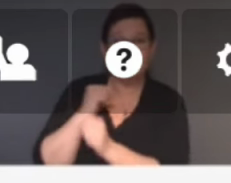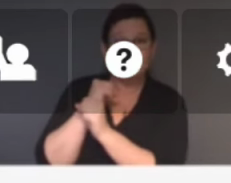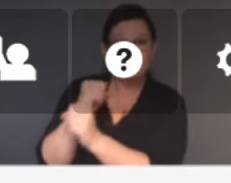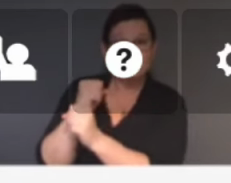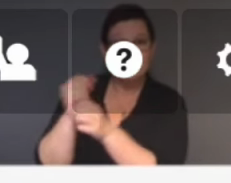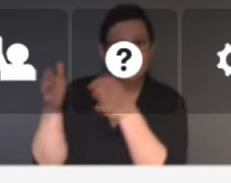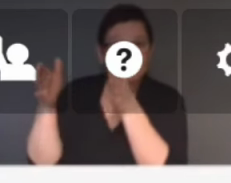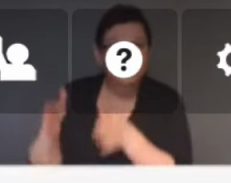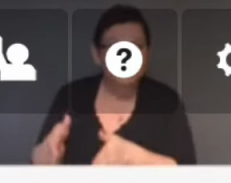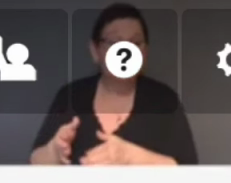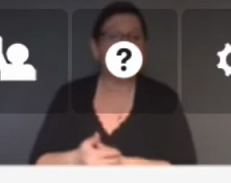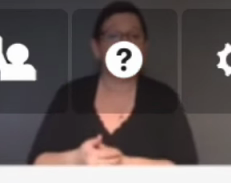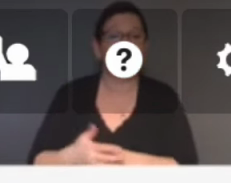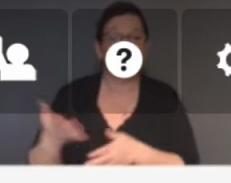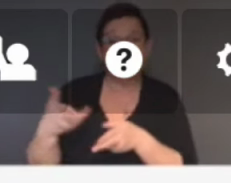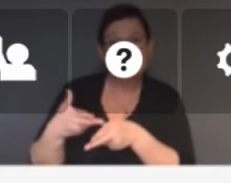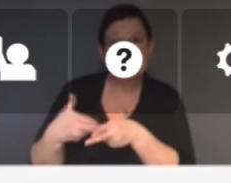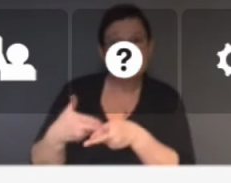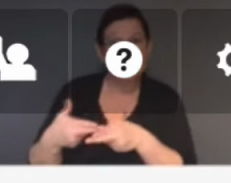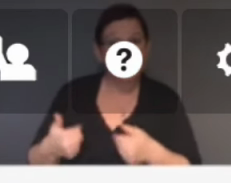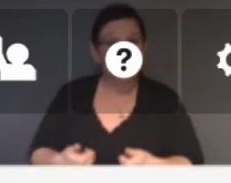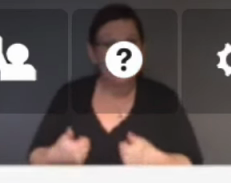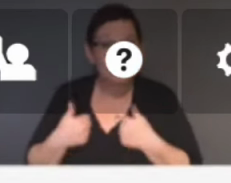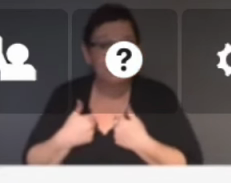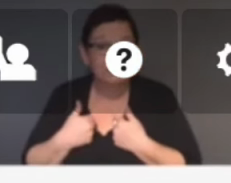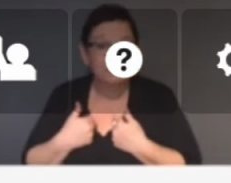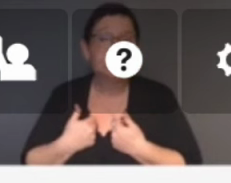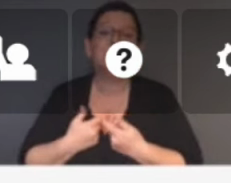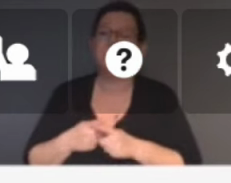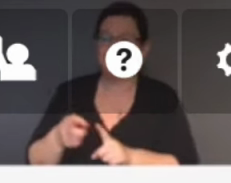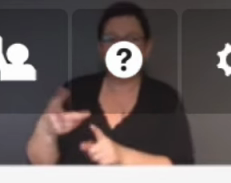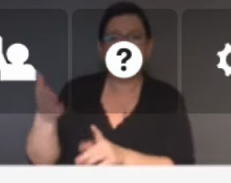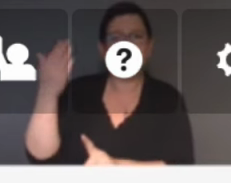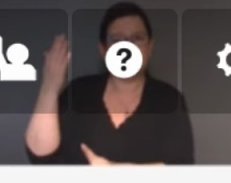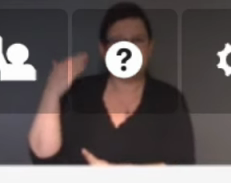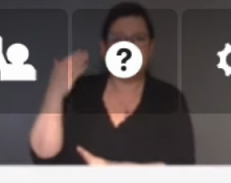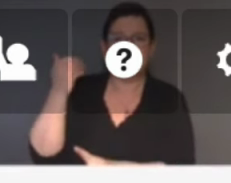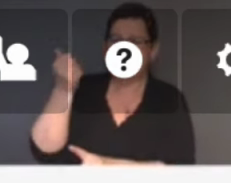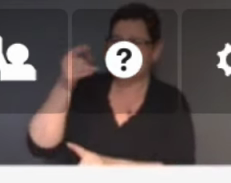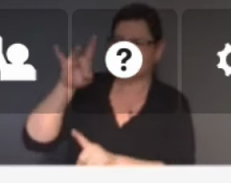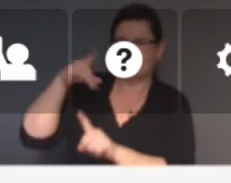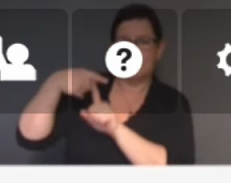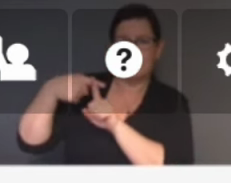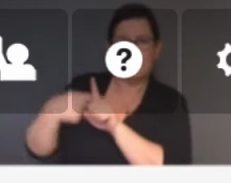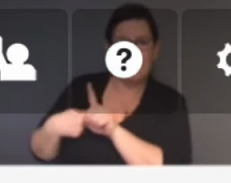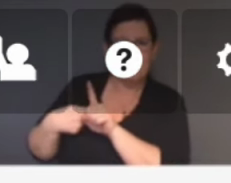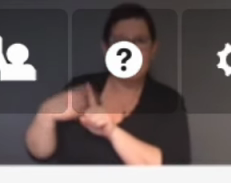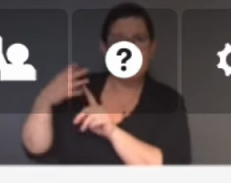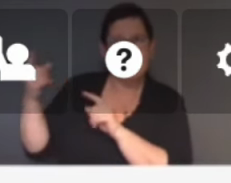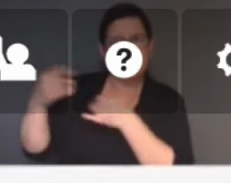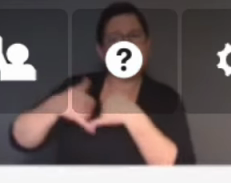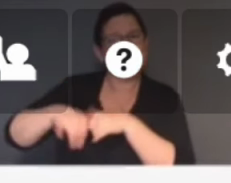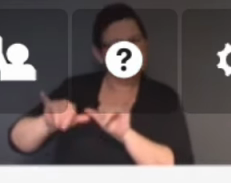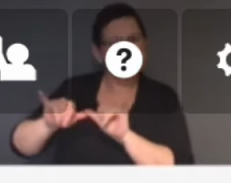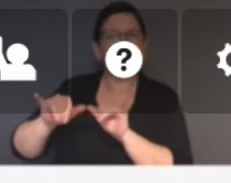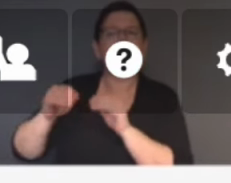resident who has lived in Canada for the previous 18 months, and who has a valid permit in the 19th